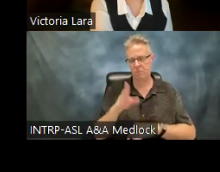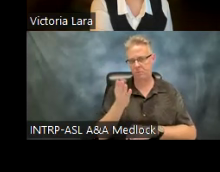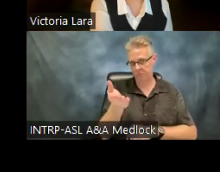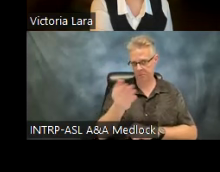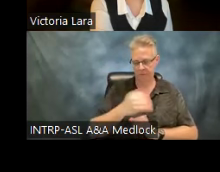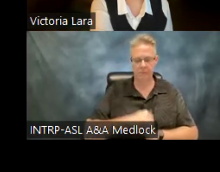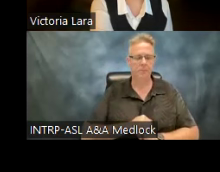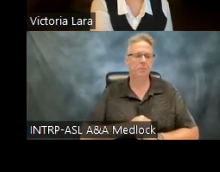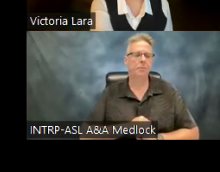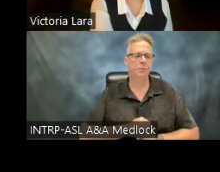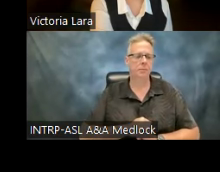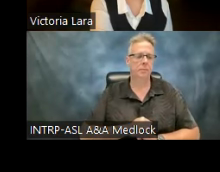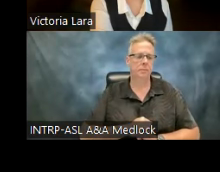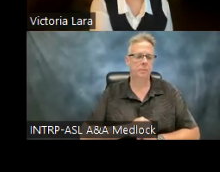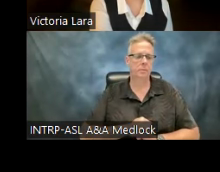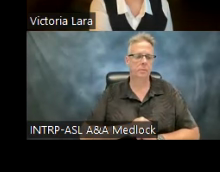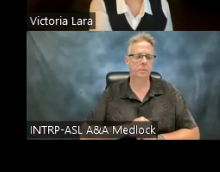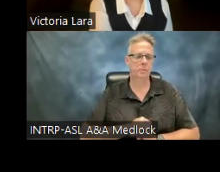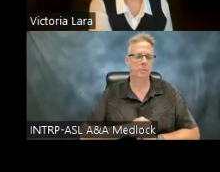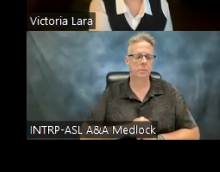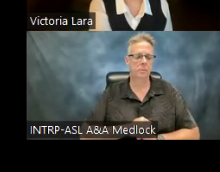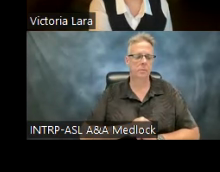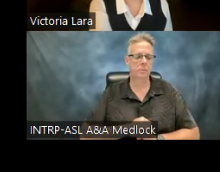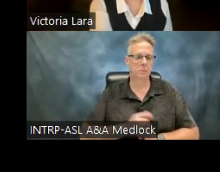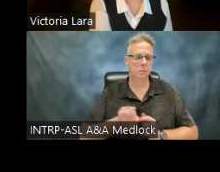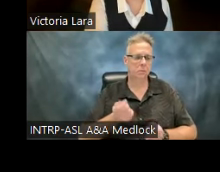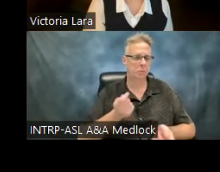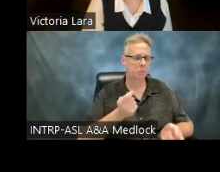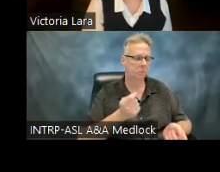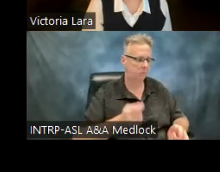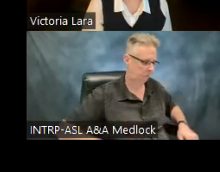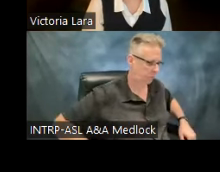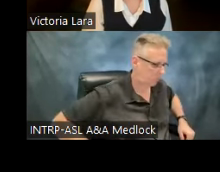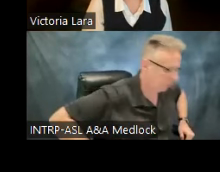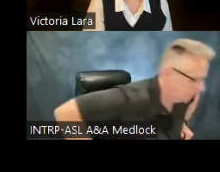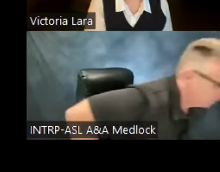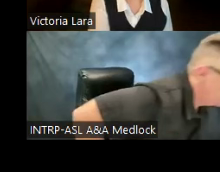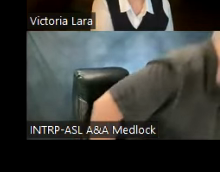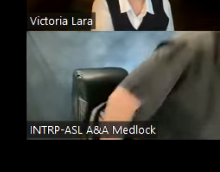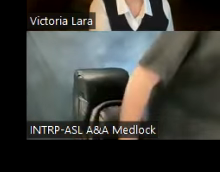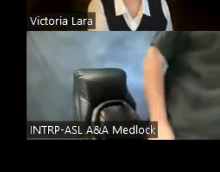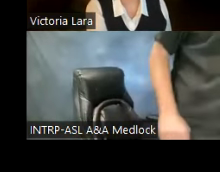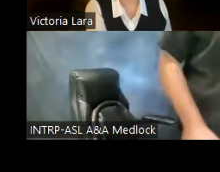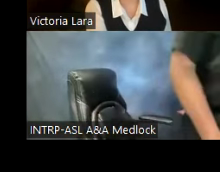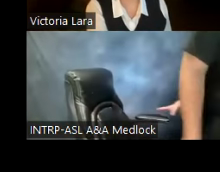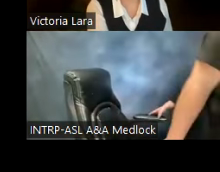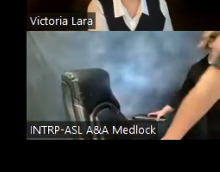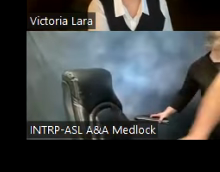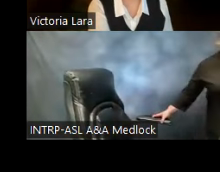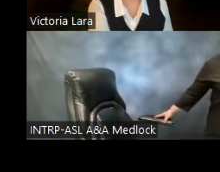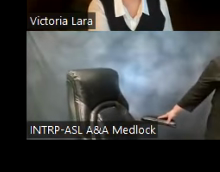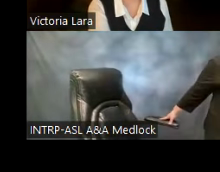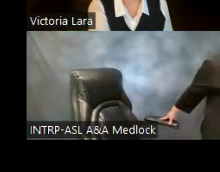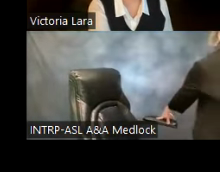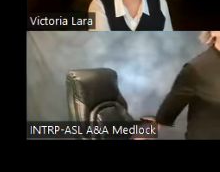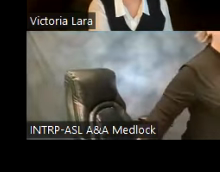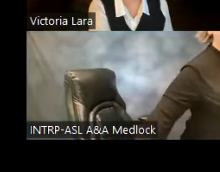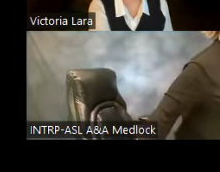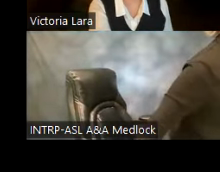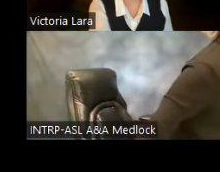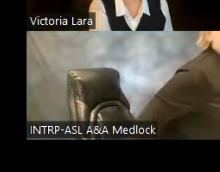the screen. Following today, these are going to be the